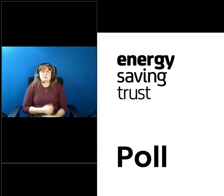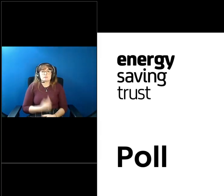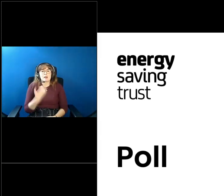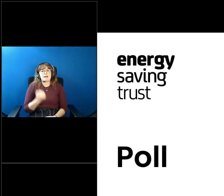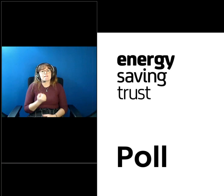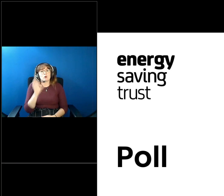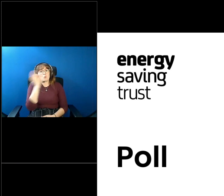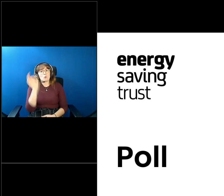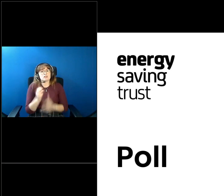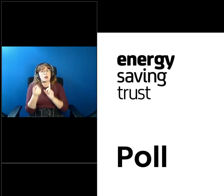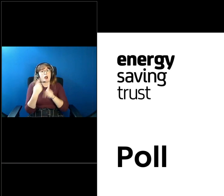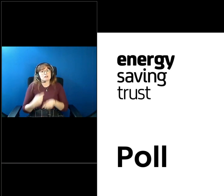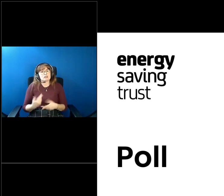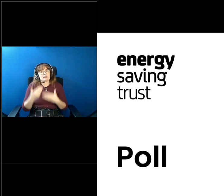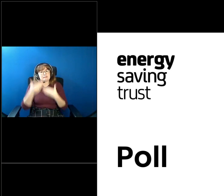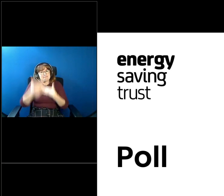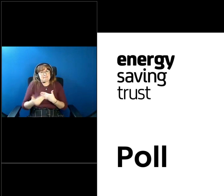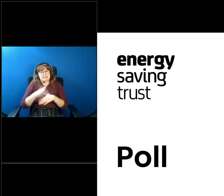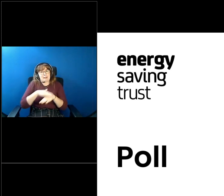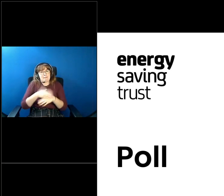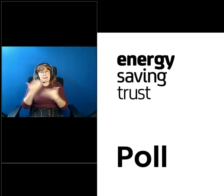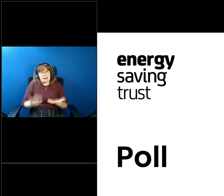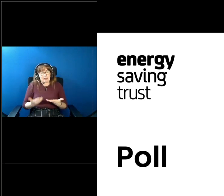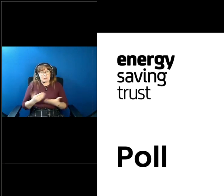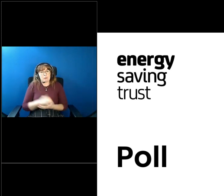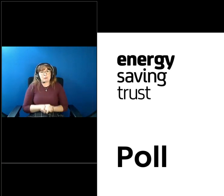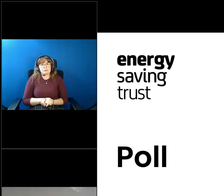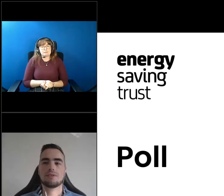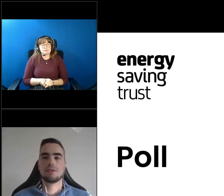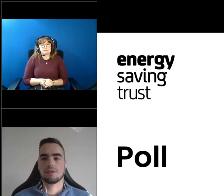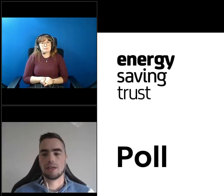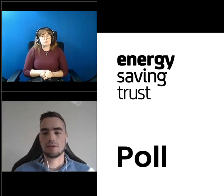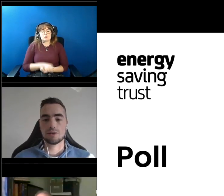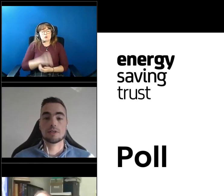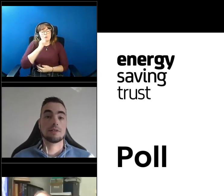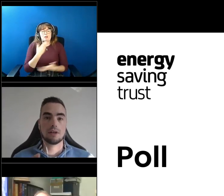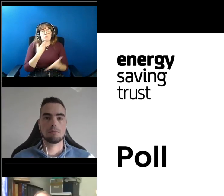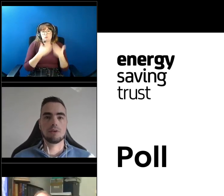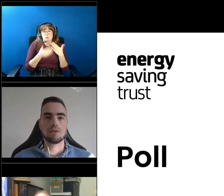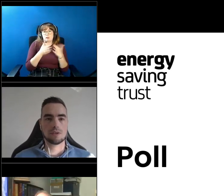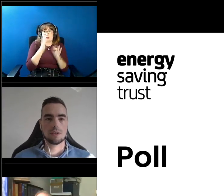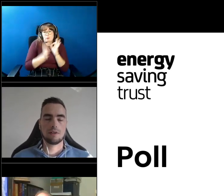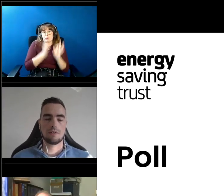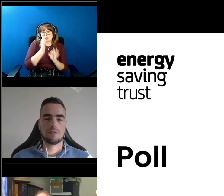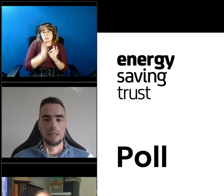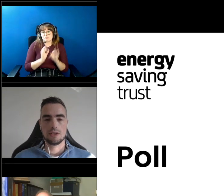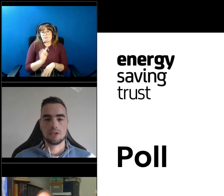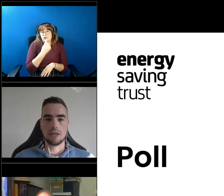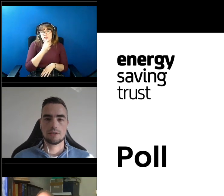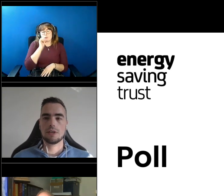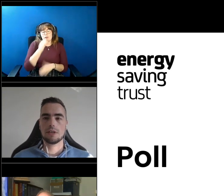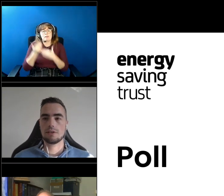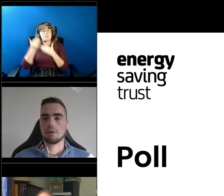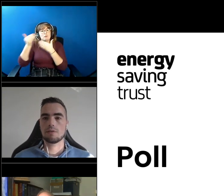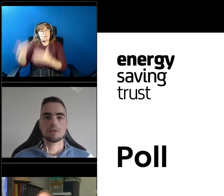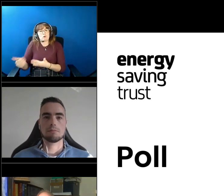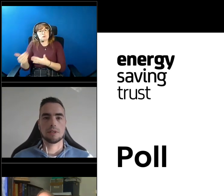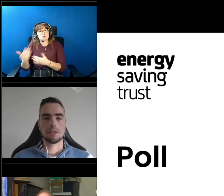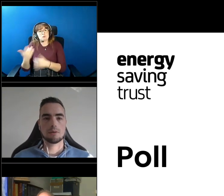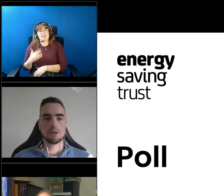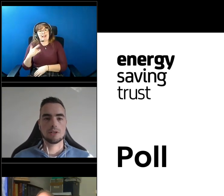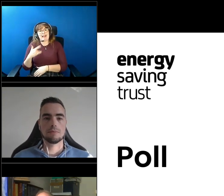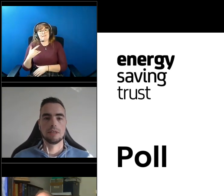so I think it's only fair that we deal with the questions that came in before the webinar to give people a chance to get those answers, and then I'll move on to the live chat. So thank you